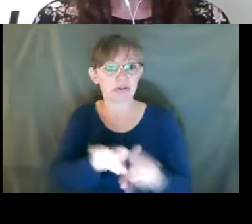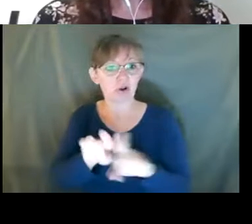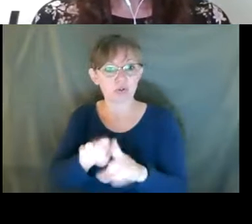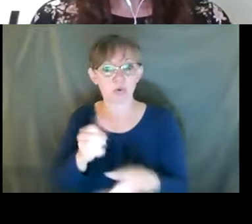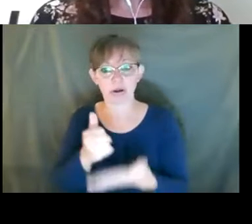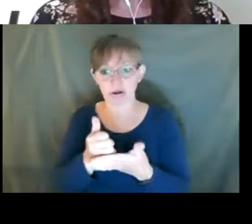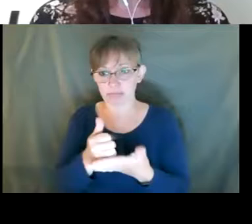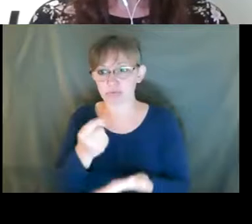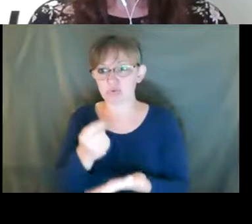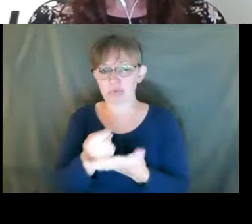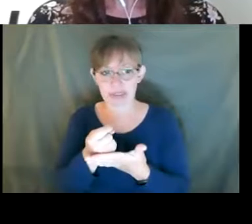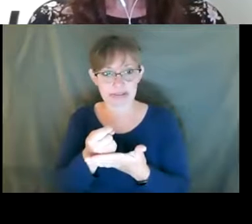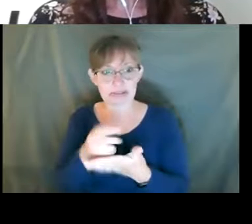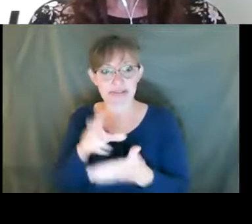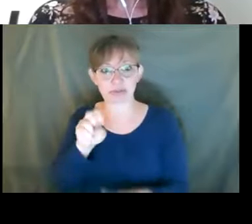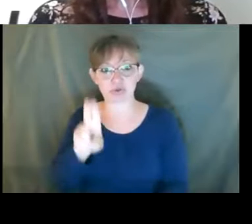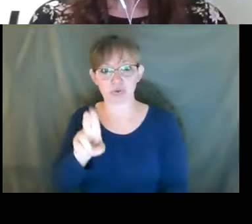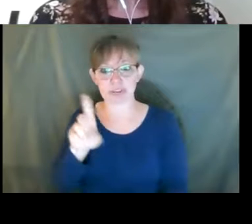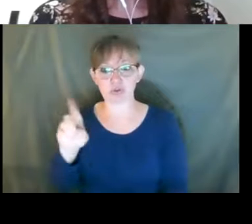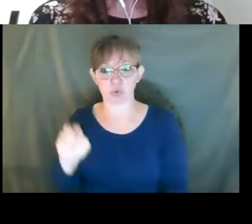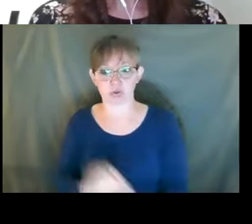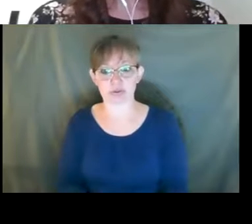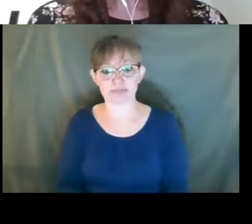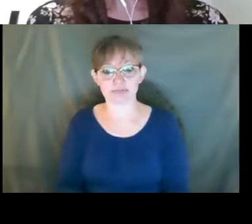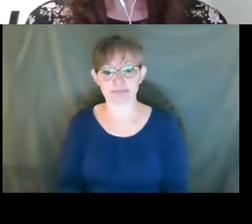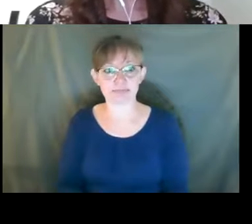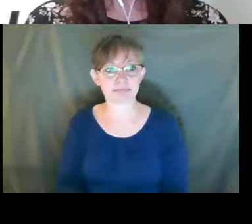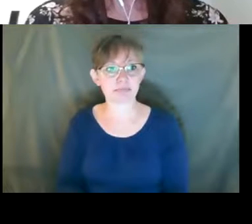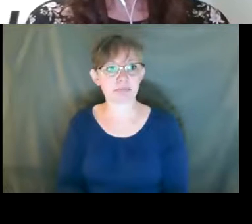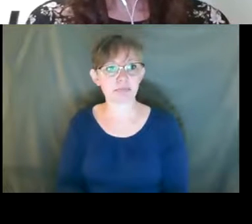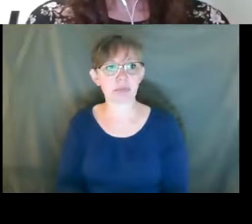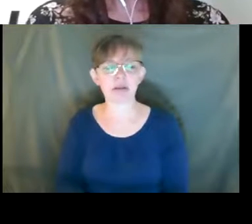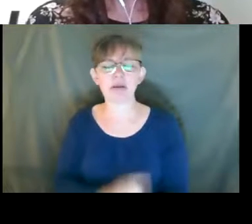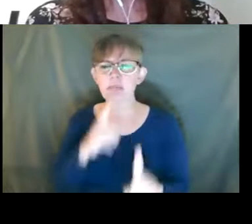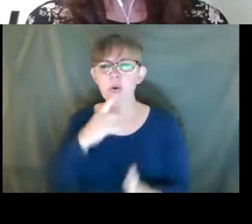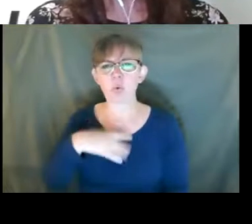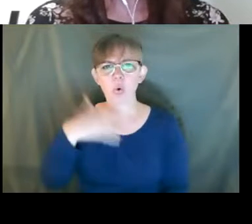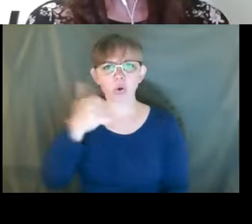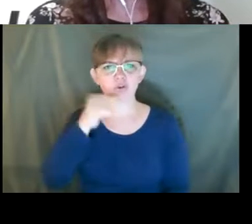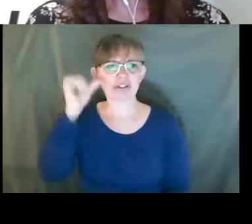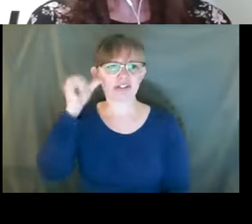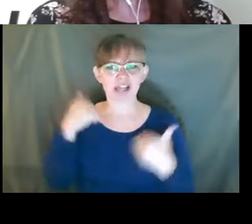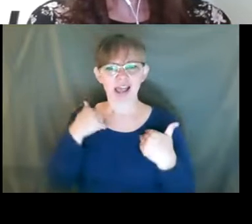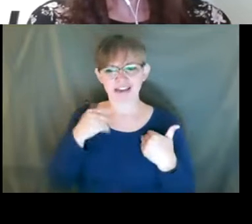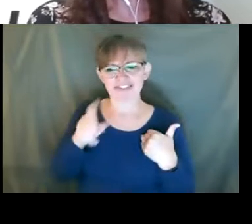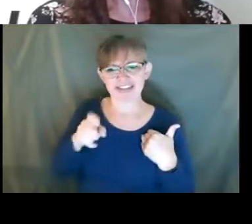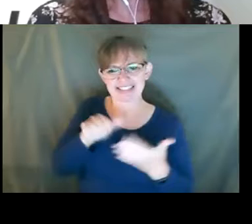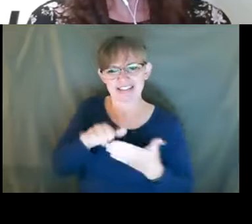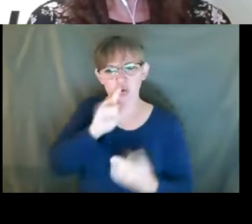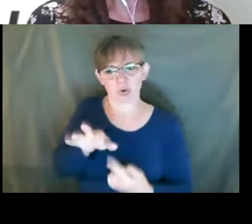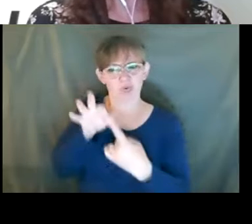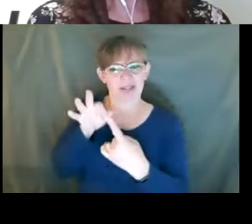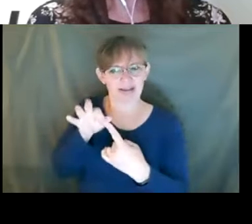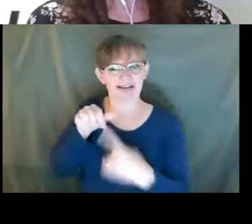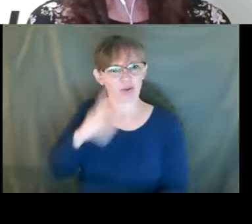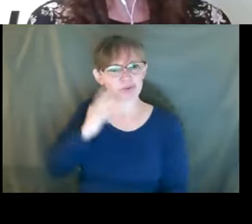disorders. But older adults have unique needs. They're in a different stage of